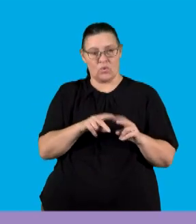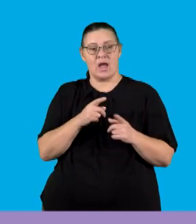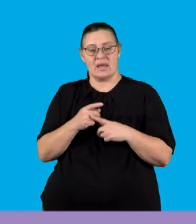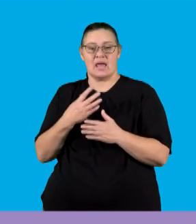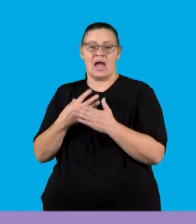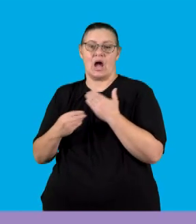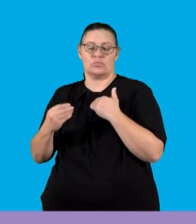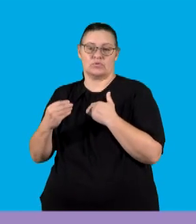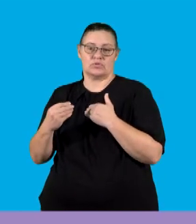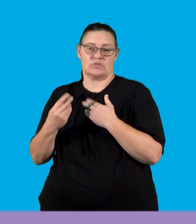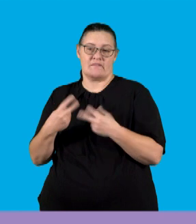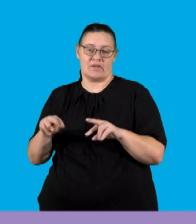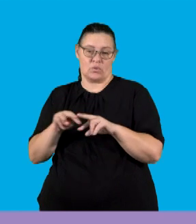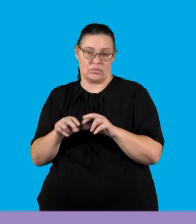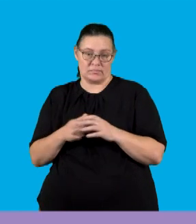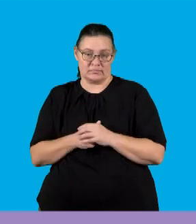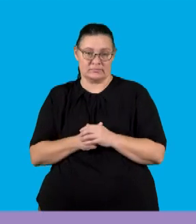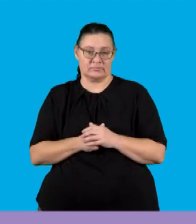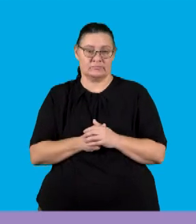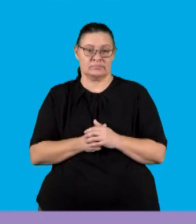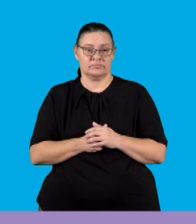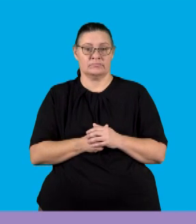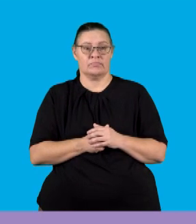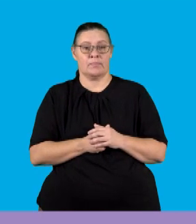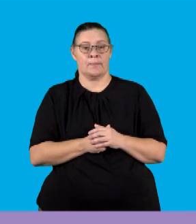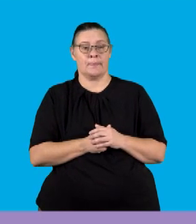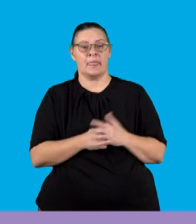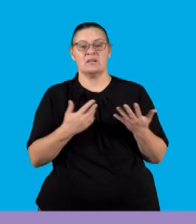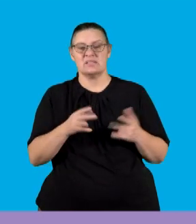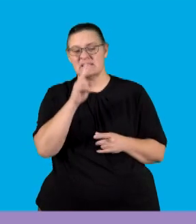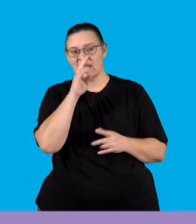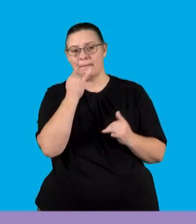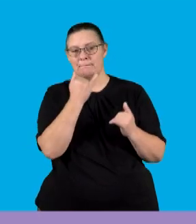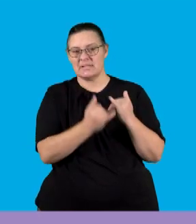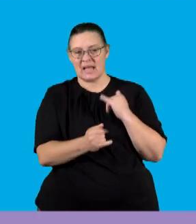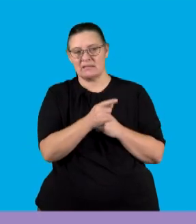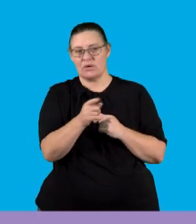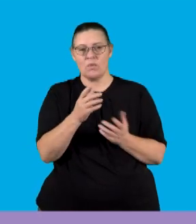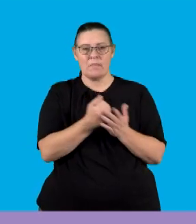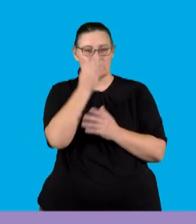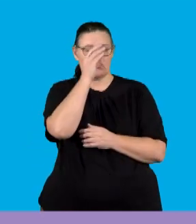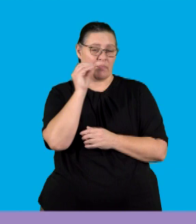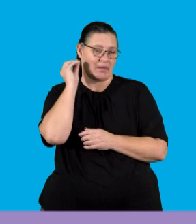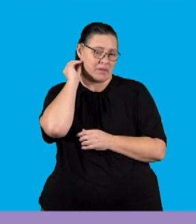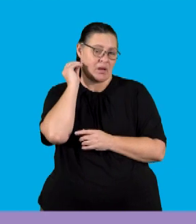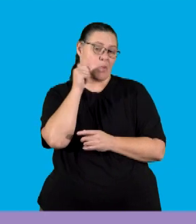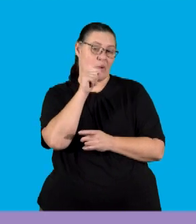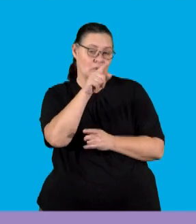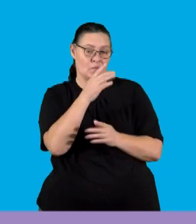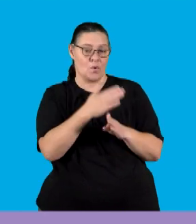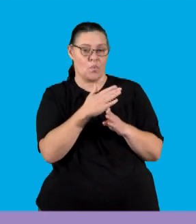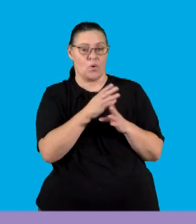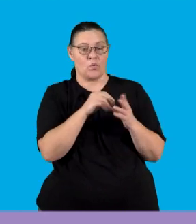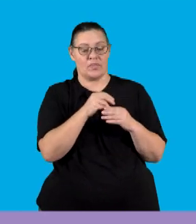and the output values. Now let's look at the common errors or details or things that you should